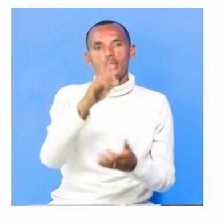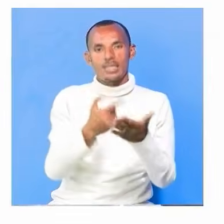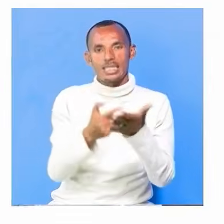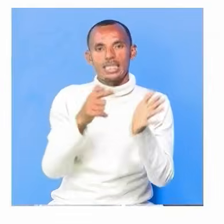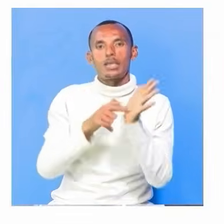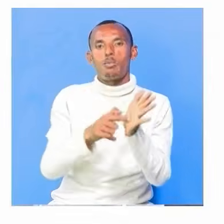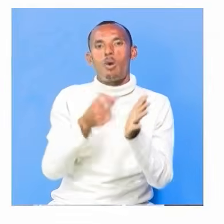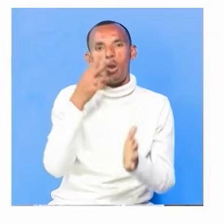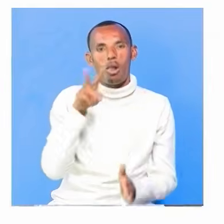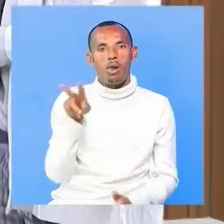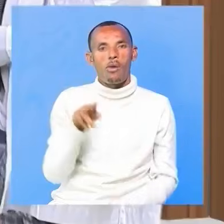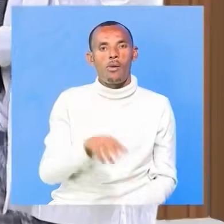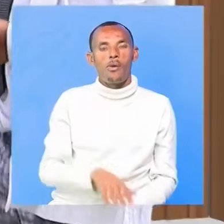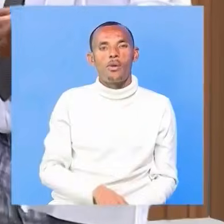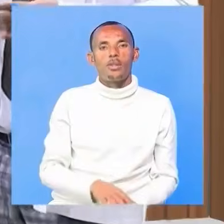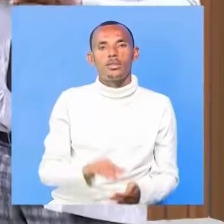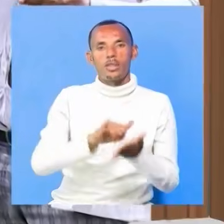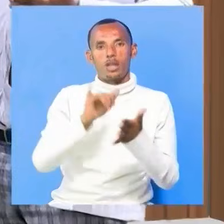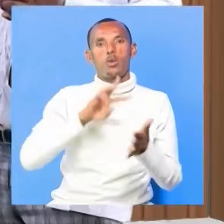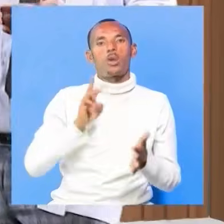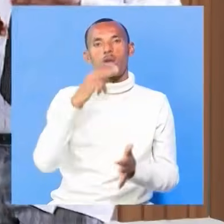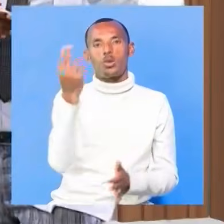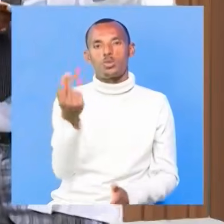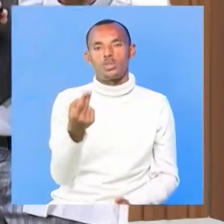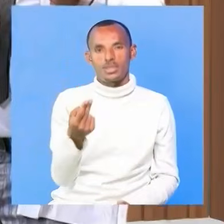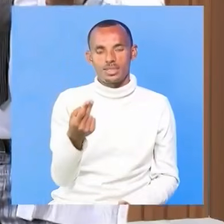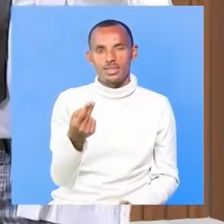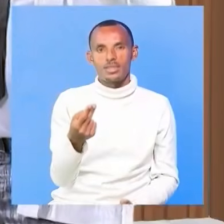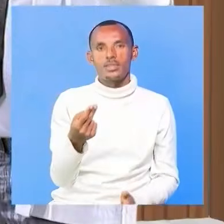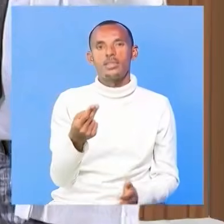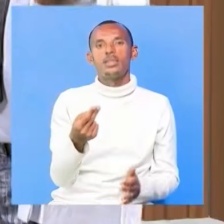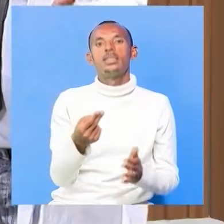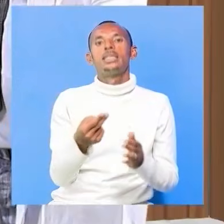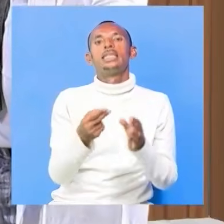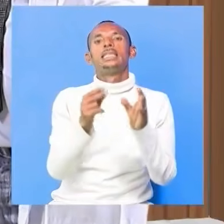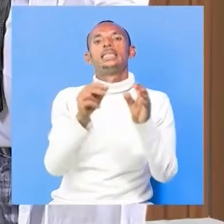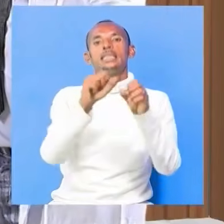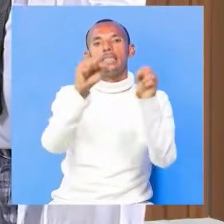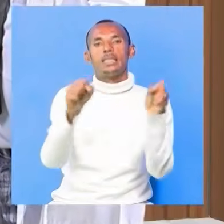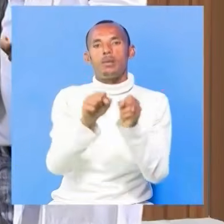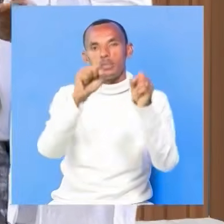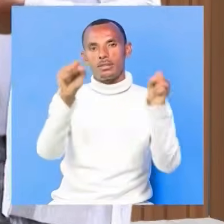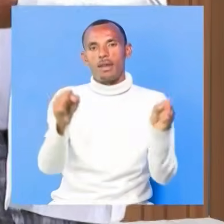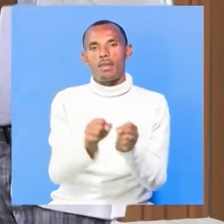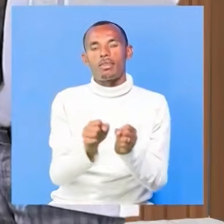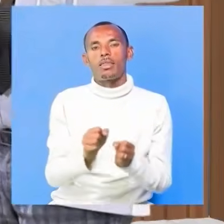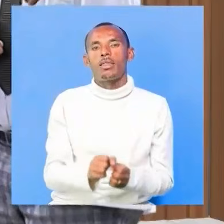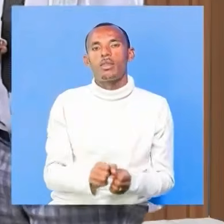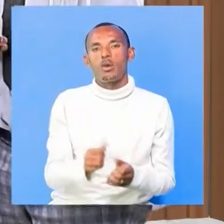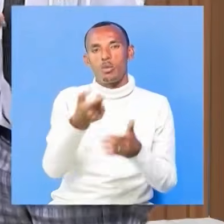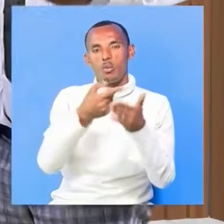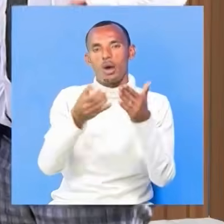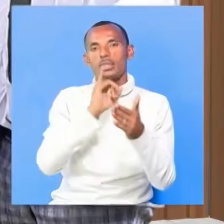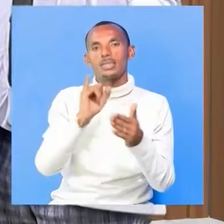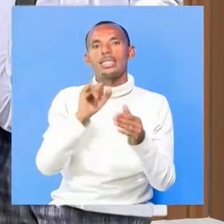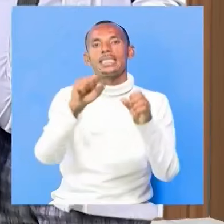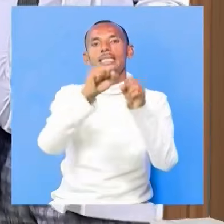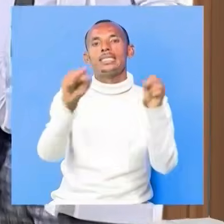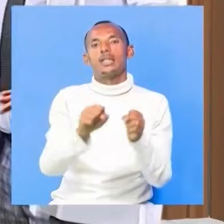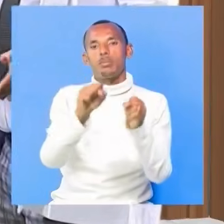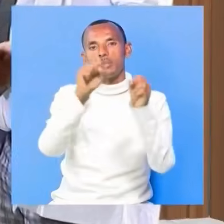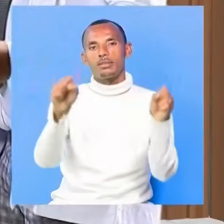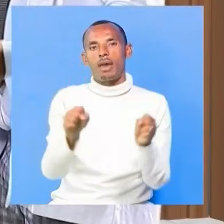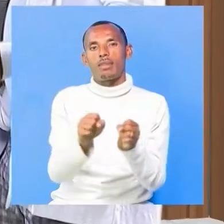this symbol is a symbol that we use to represent a subset, right? So what is a